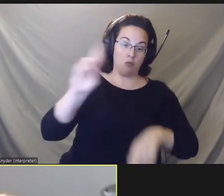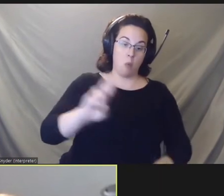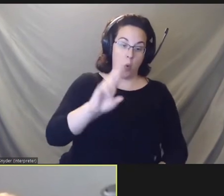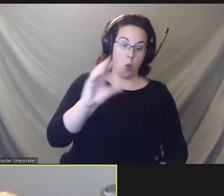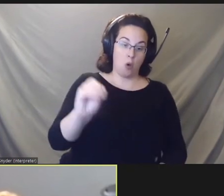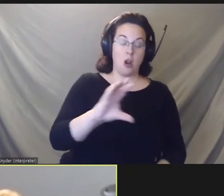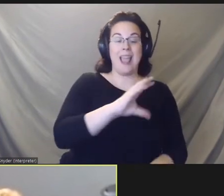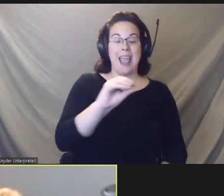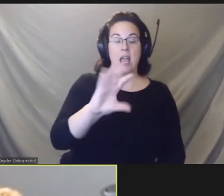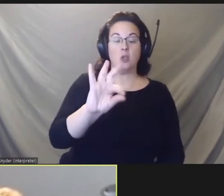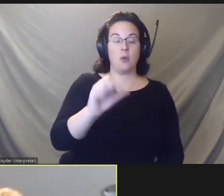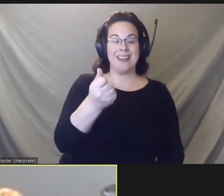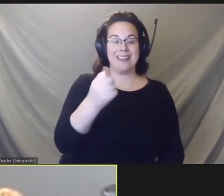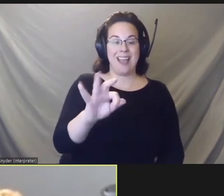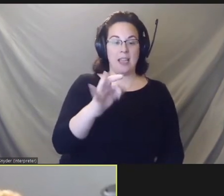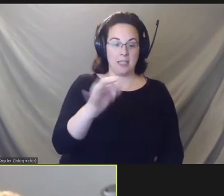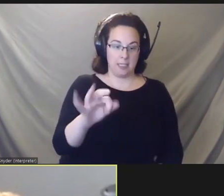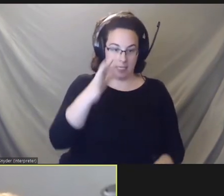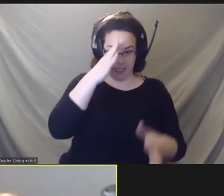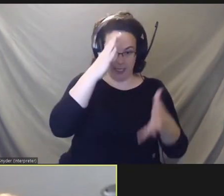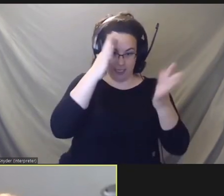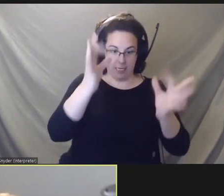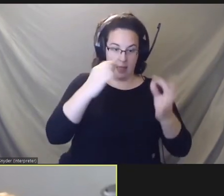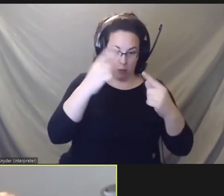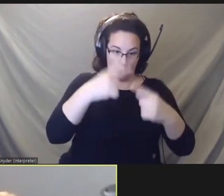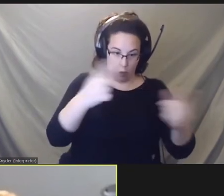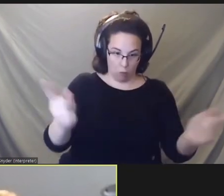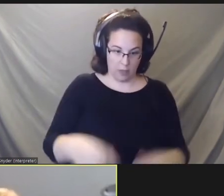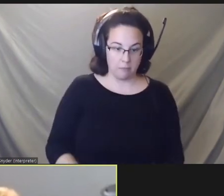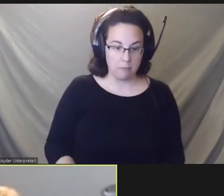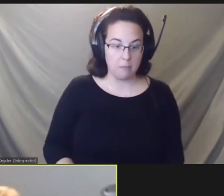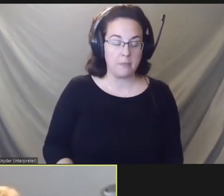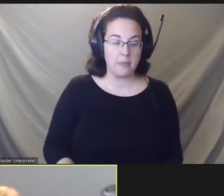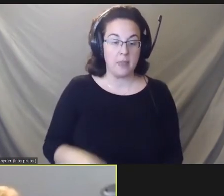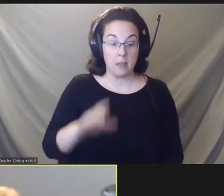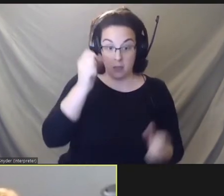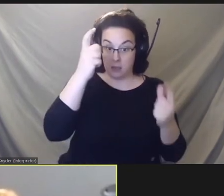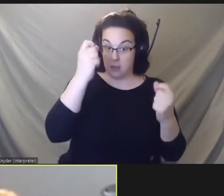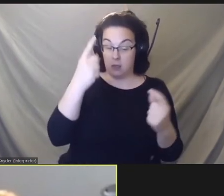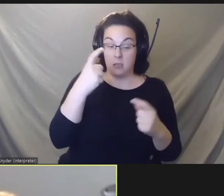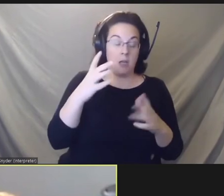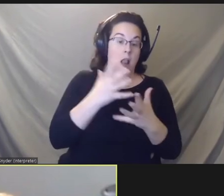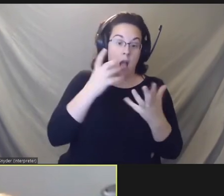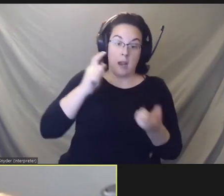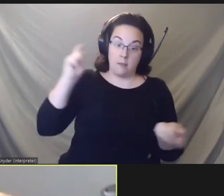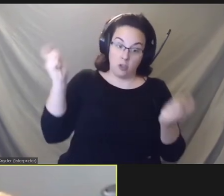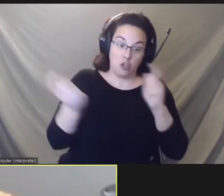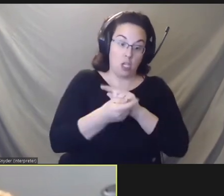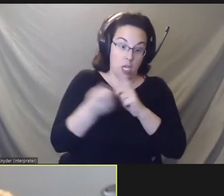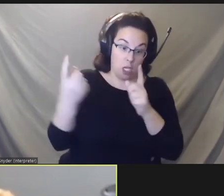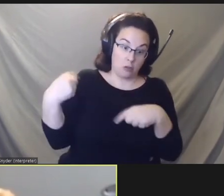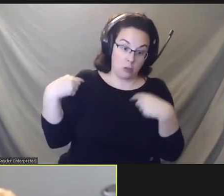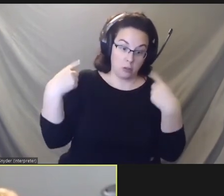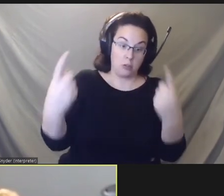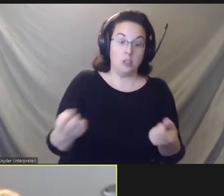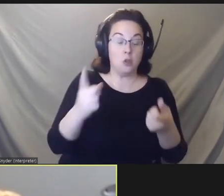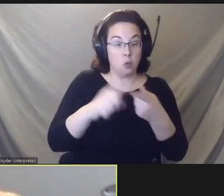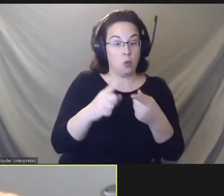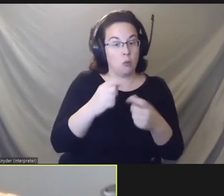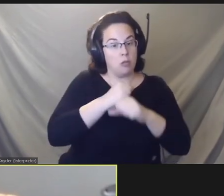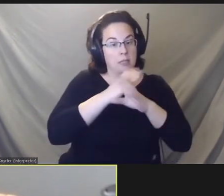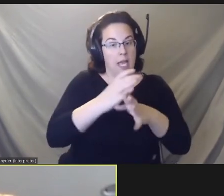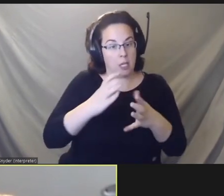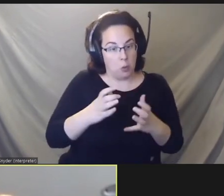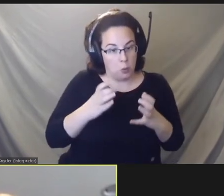blocking declaratory ruling. This is an area that is undergoing a lot of change due to the Commission's efforts to protect consumers from robocalls. We